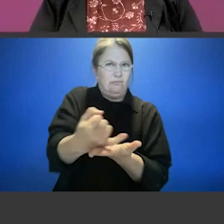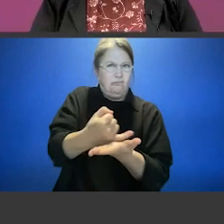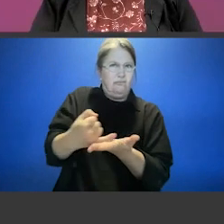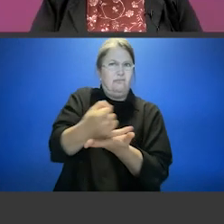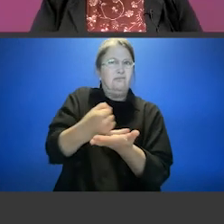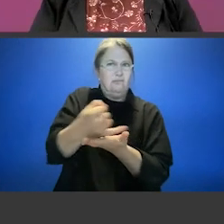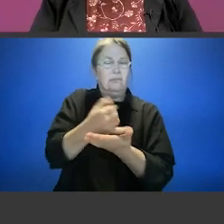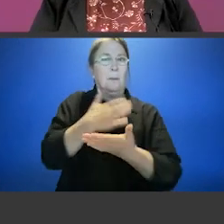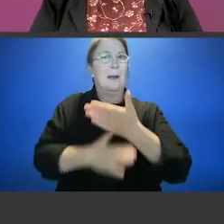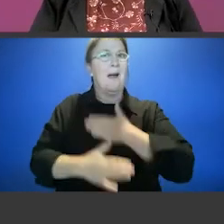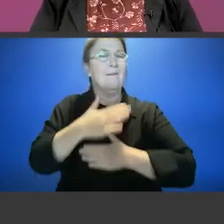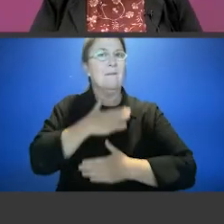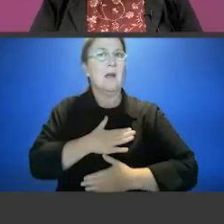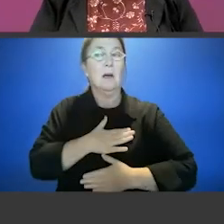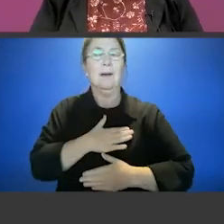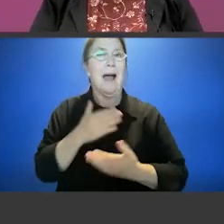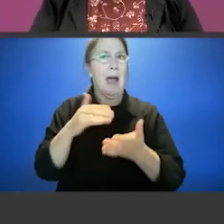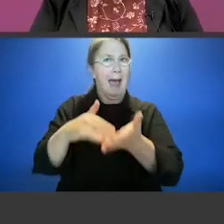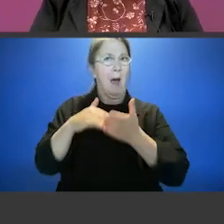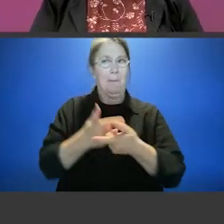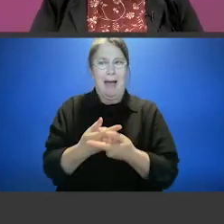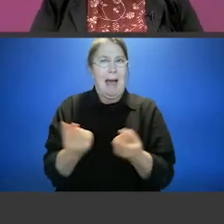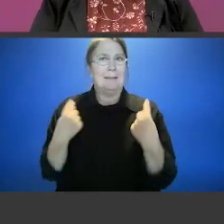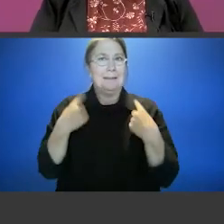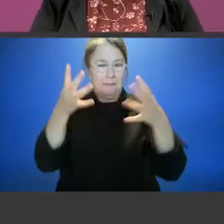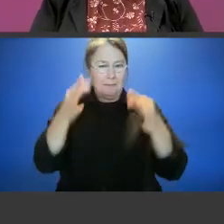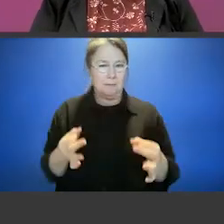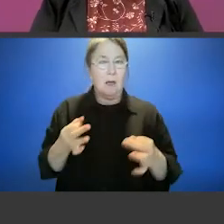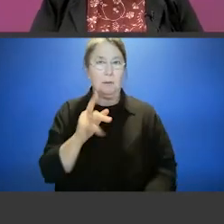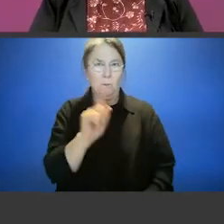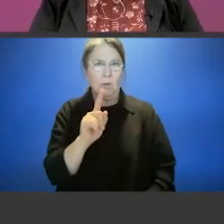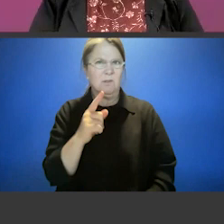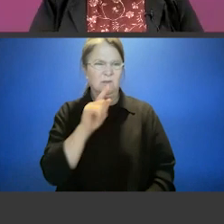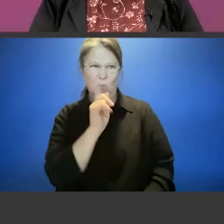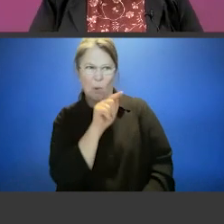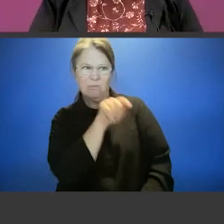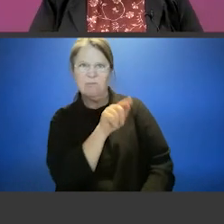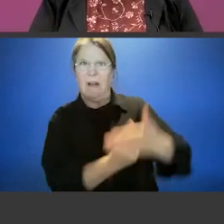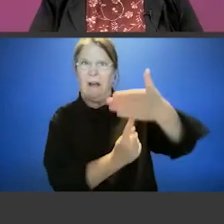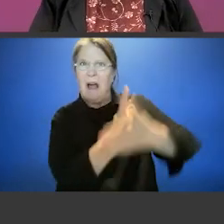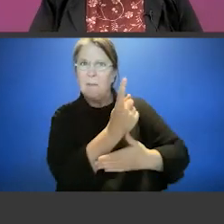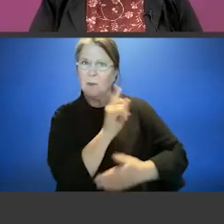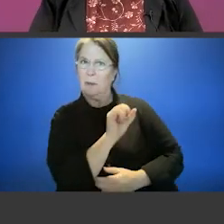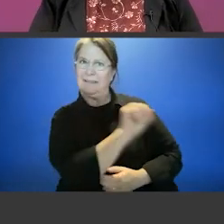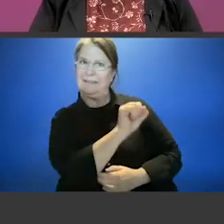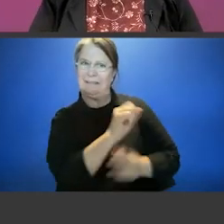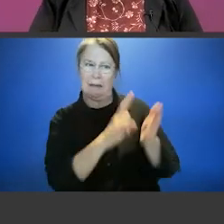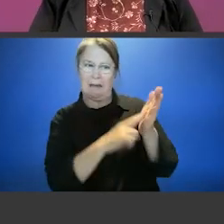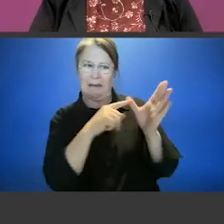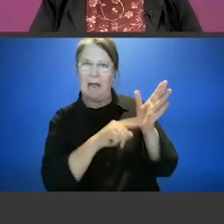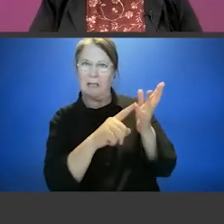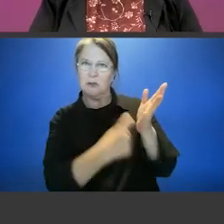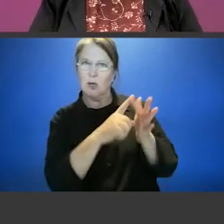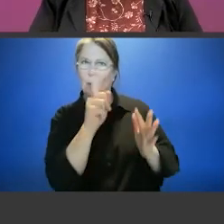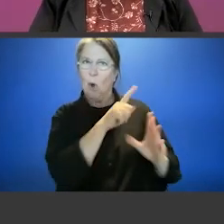we consider things such as the nature of the conduct, what would be the penalty for the conduct,